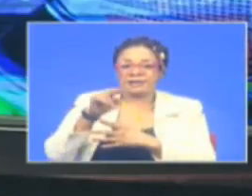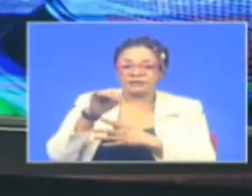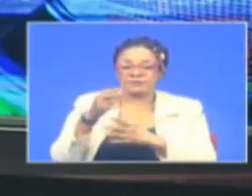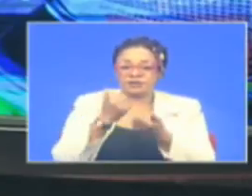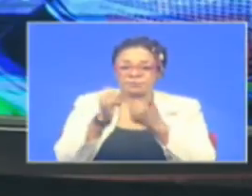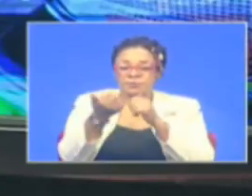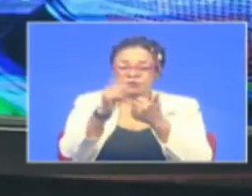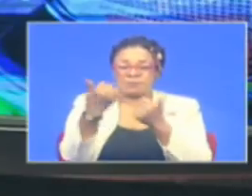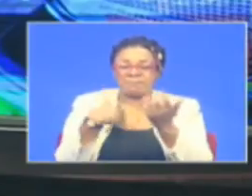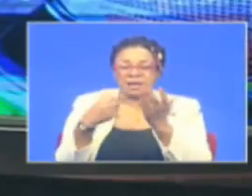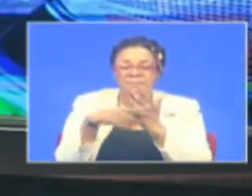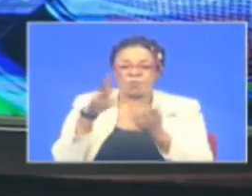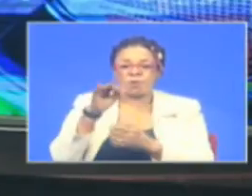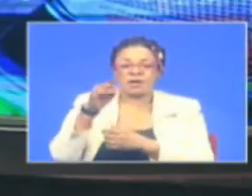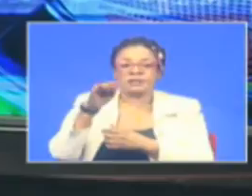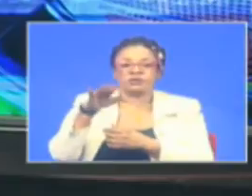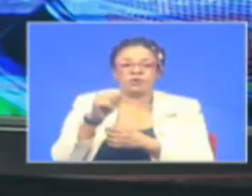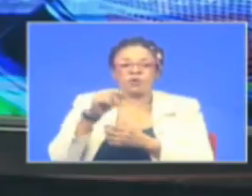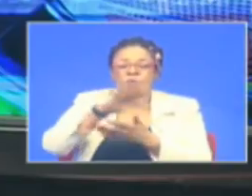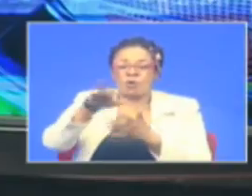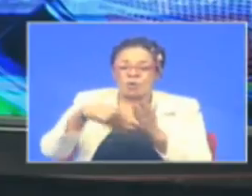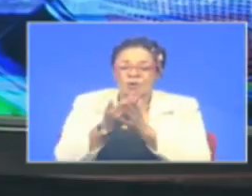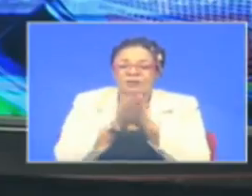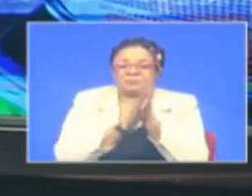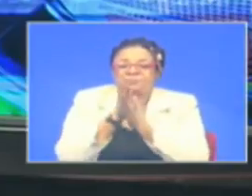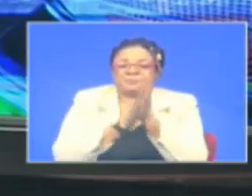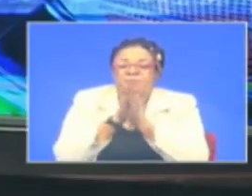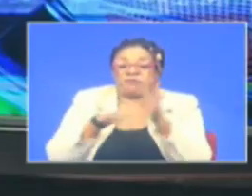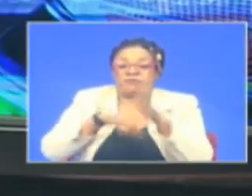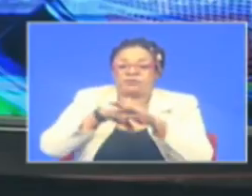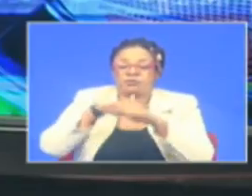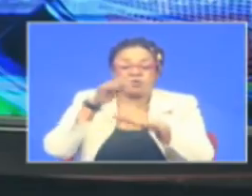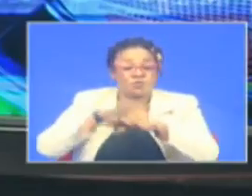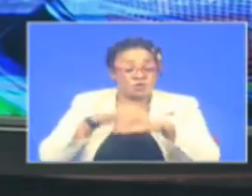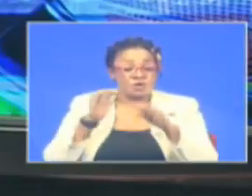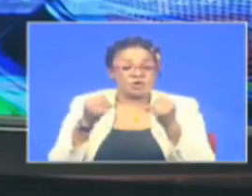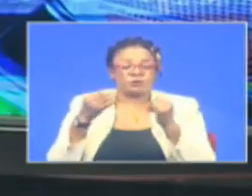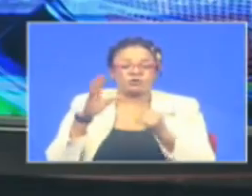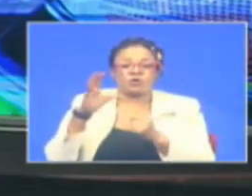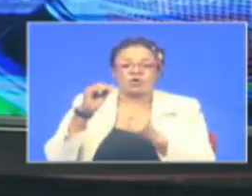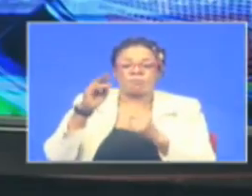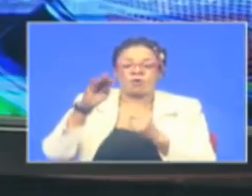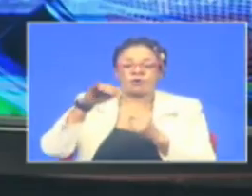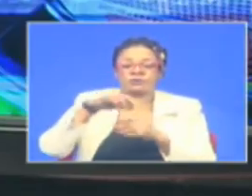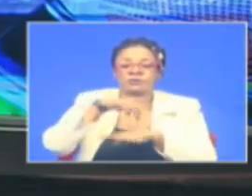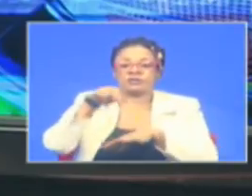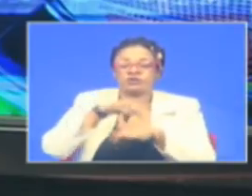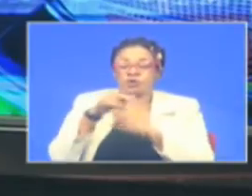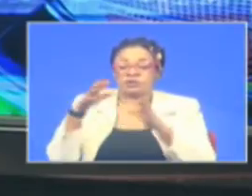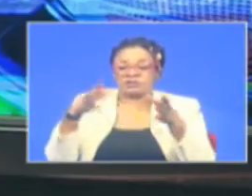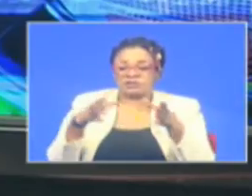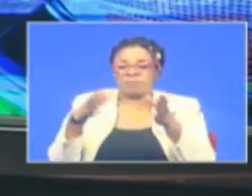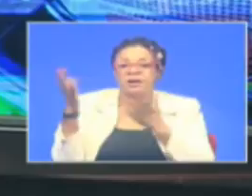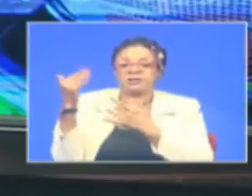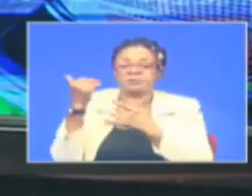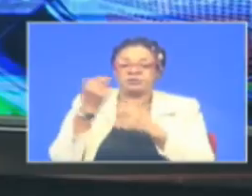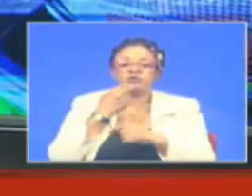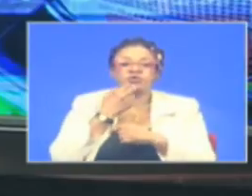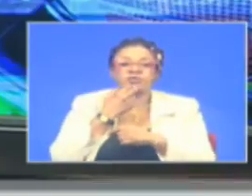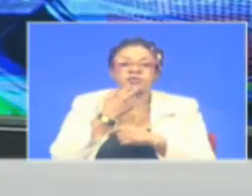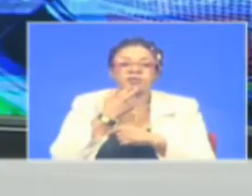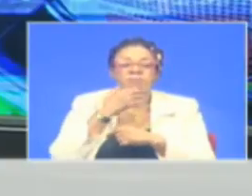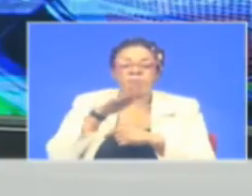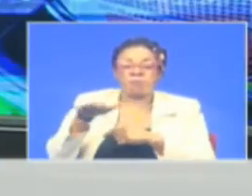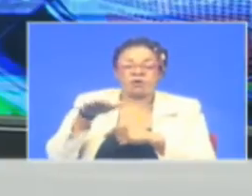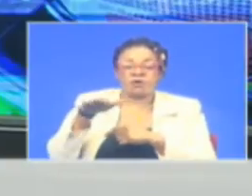Karuma. I'm sure we're all yearning for some football. Some good news, the Comoros national team is expected in the country on Tuesday morning.